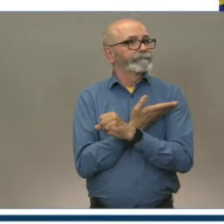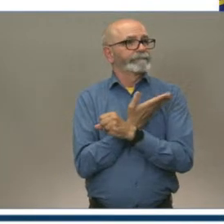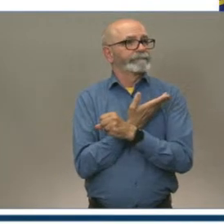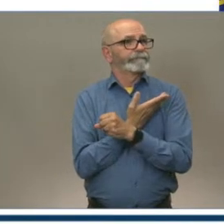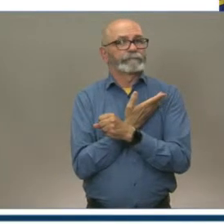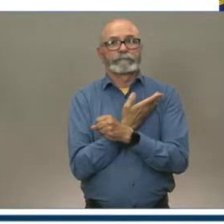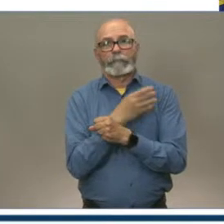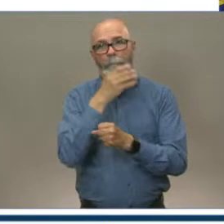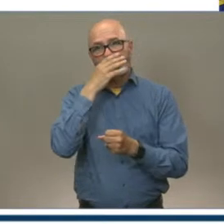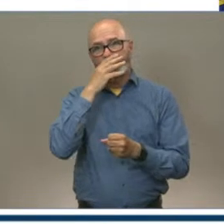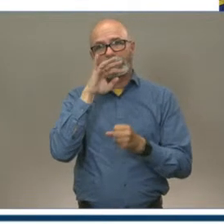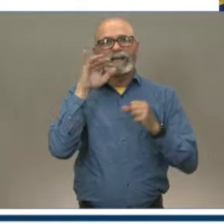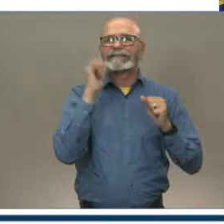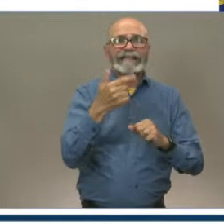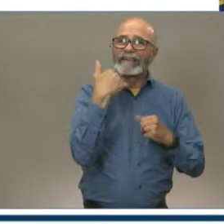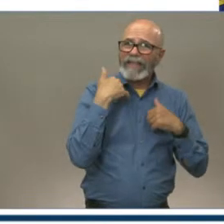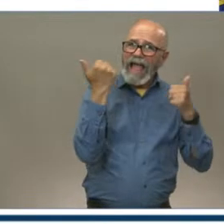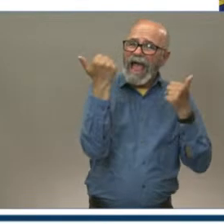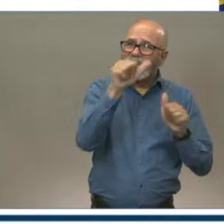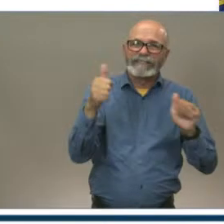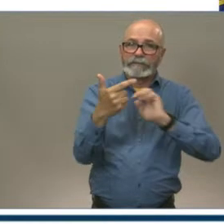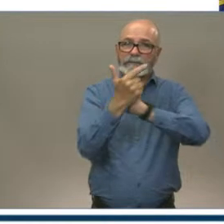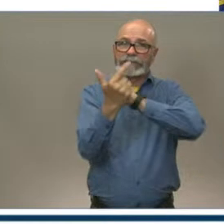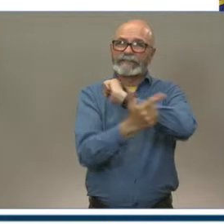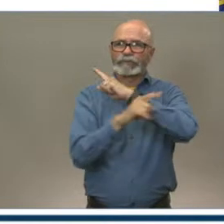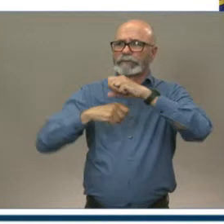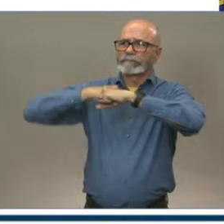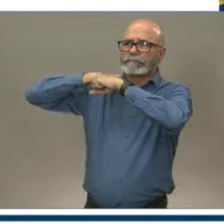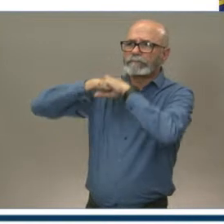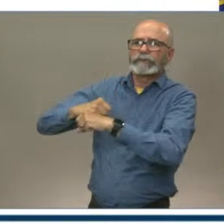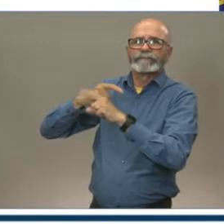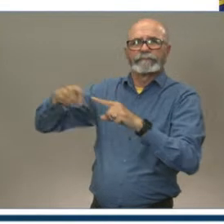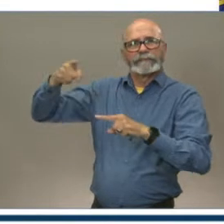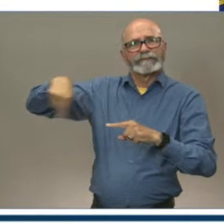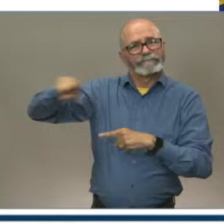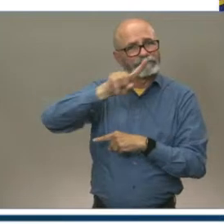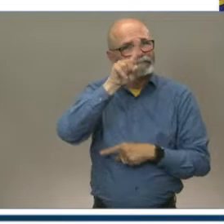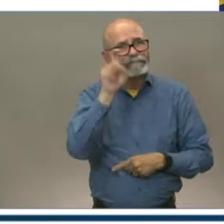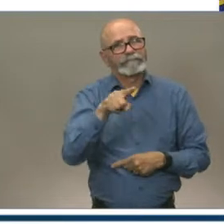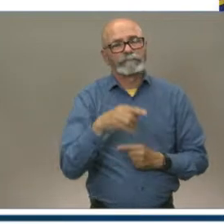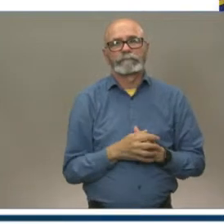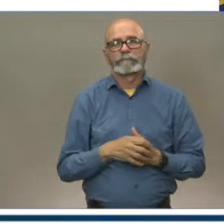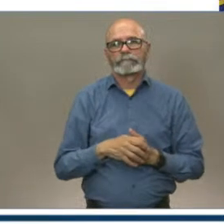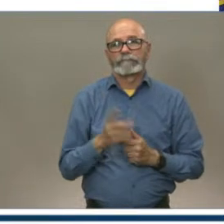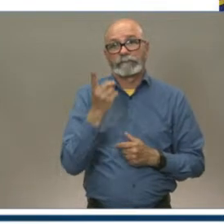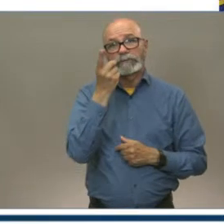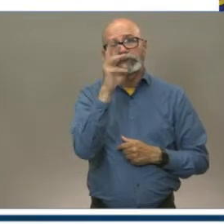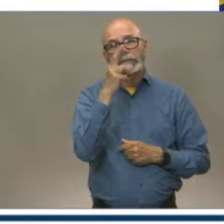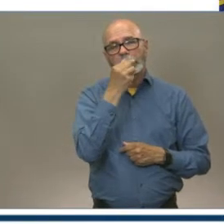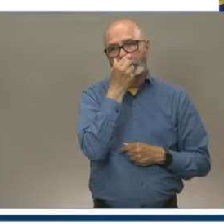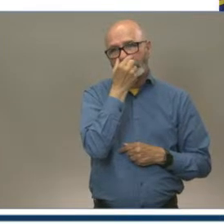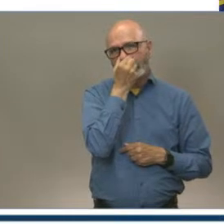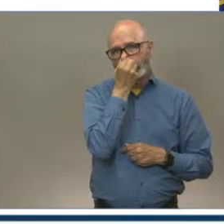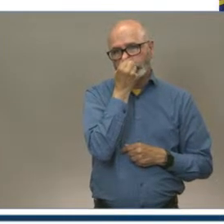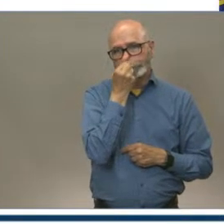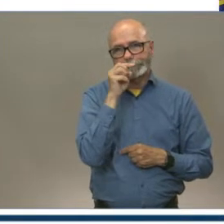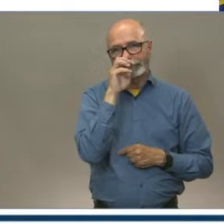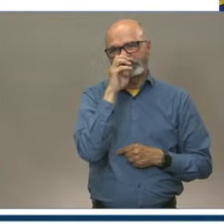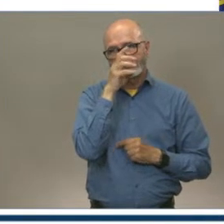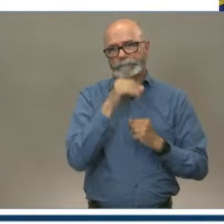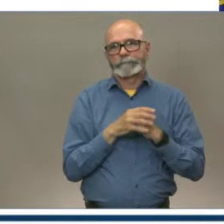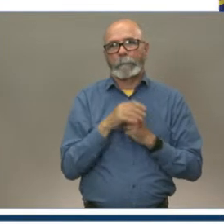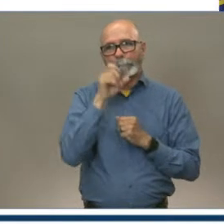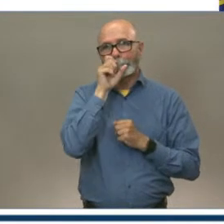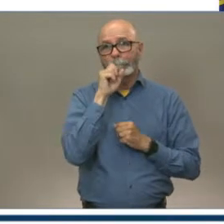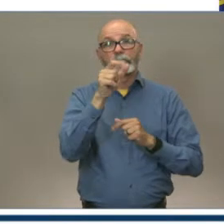health order approach that you can take to prevent that? So certainly under the public health order, people who were required to isolate,